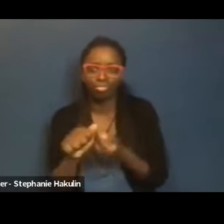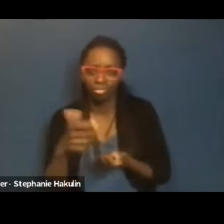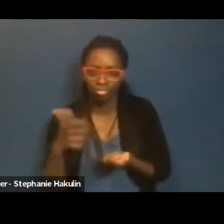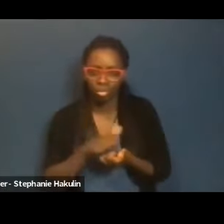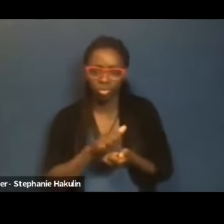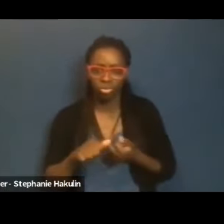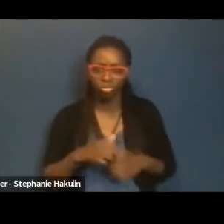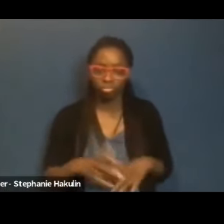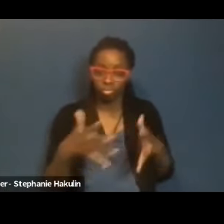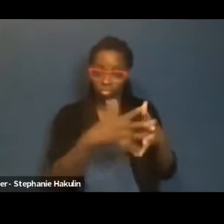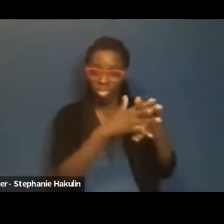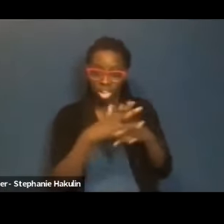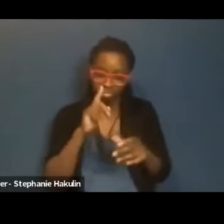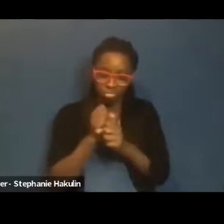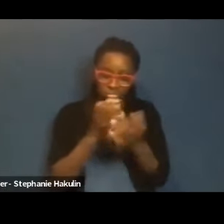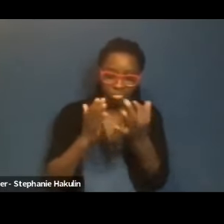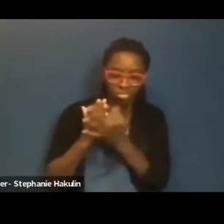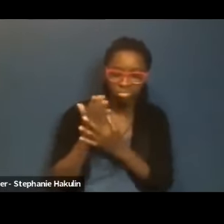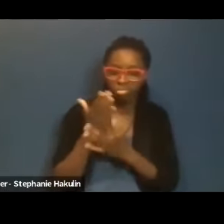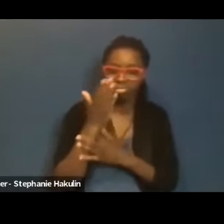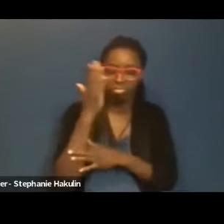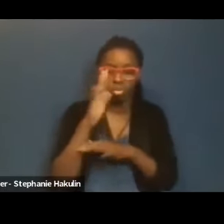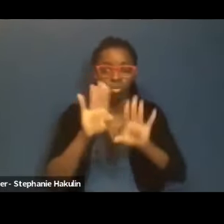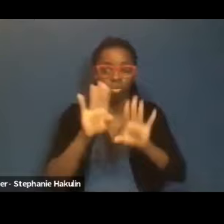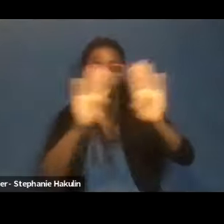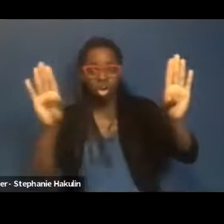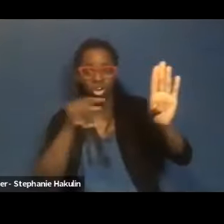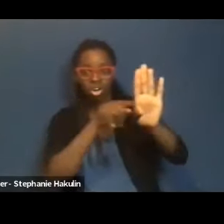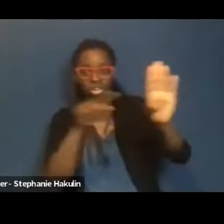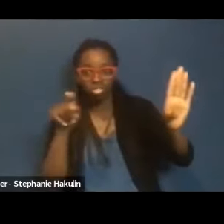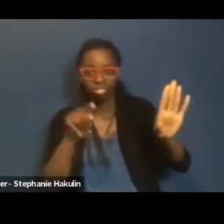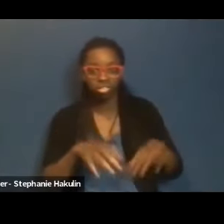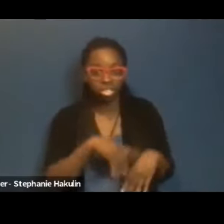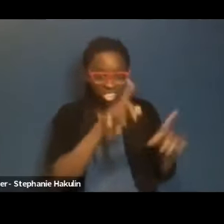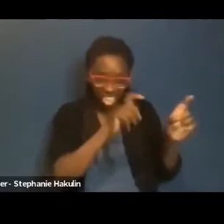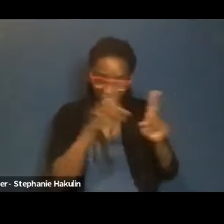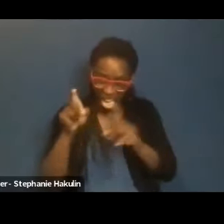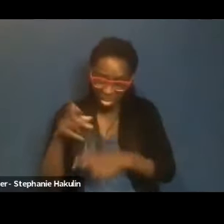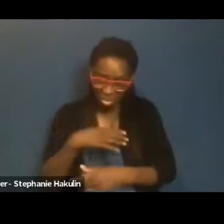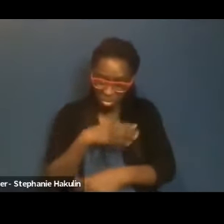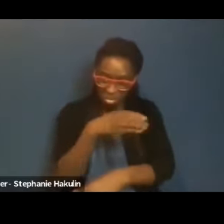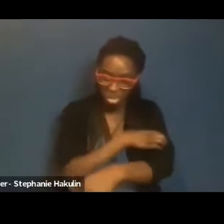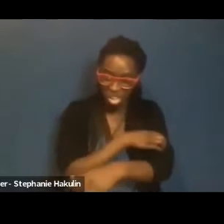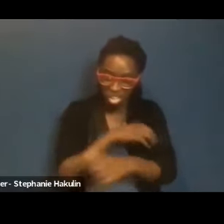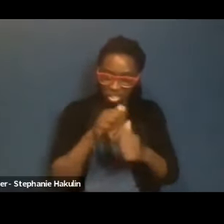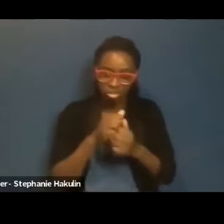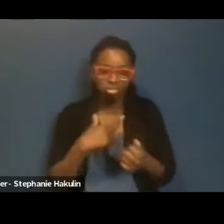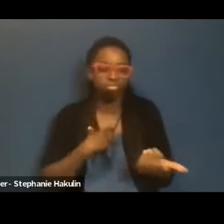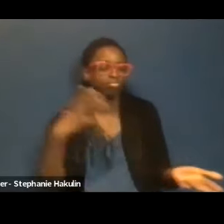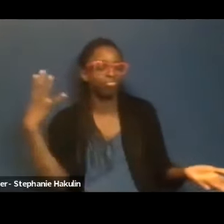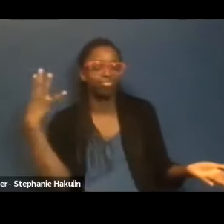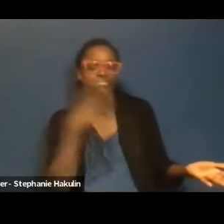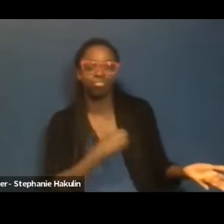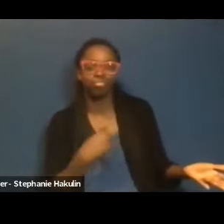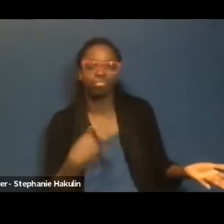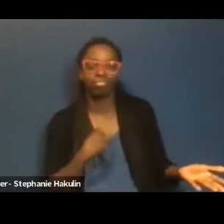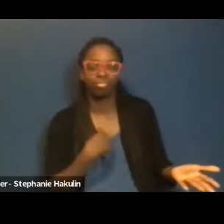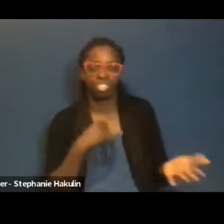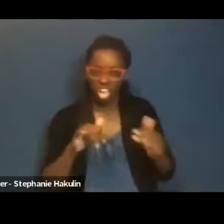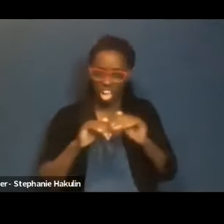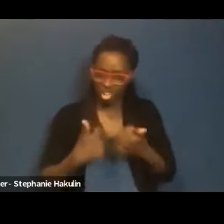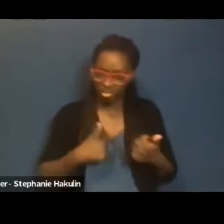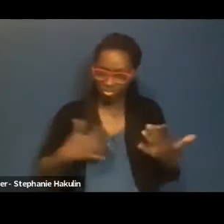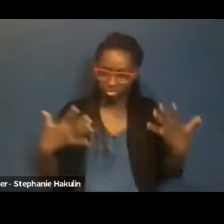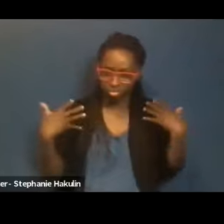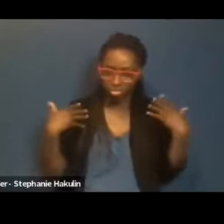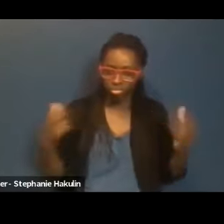the power of all my beauty. This is how you will heal your wounds. A body left, this rage